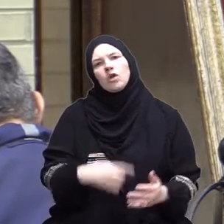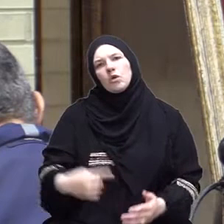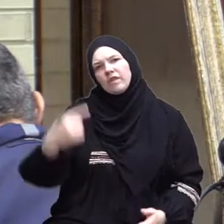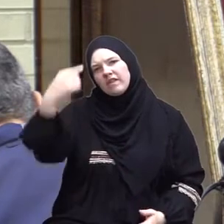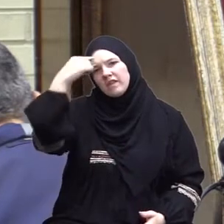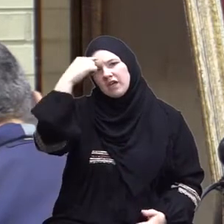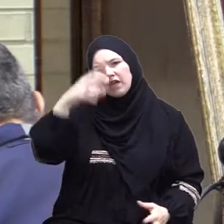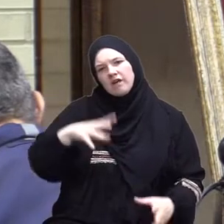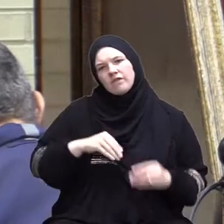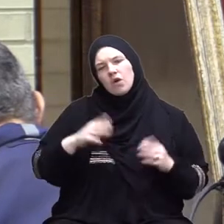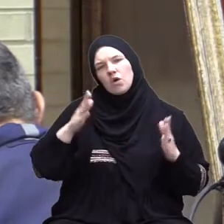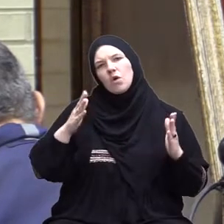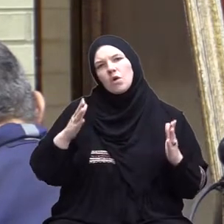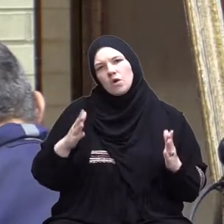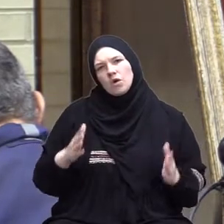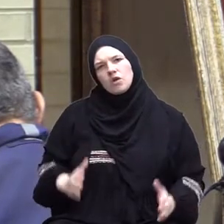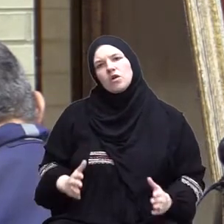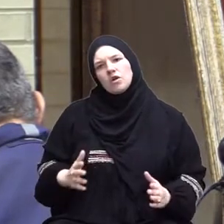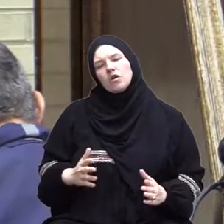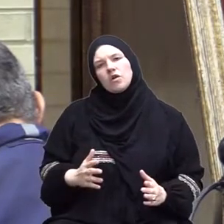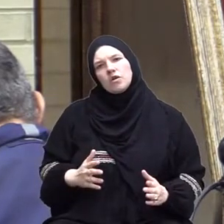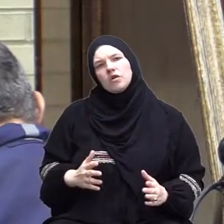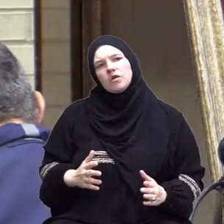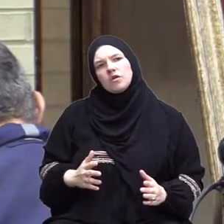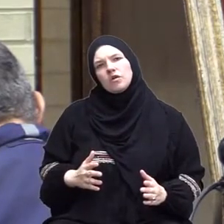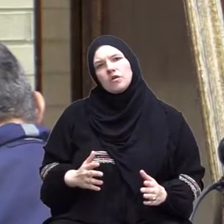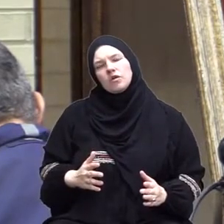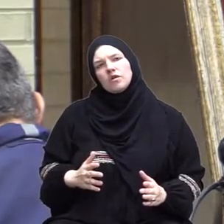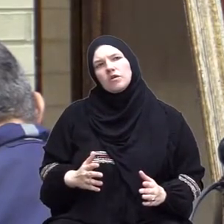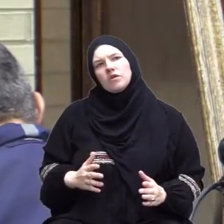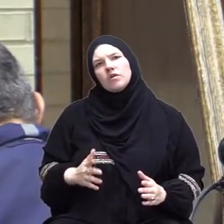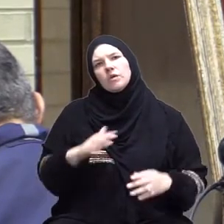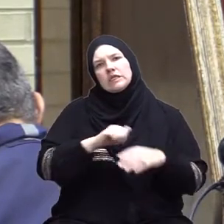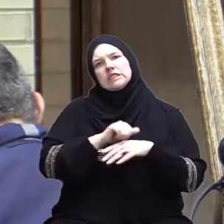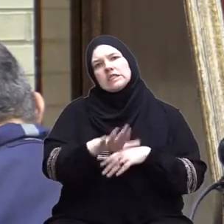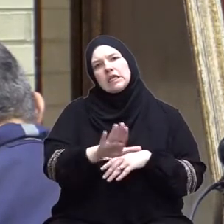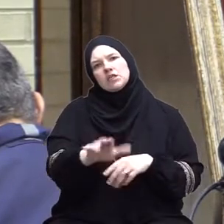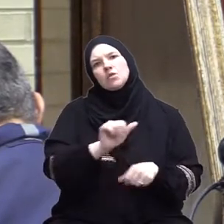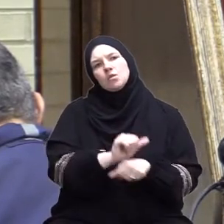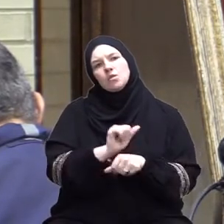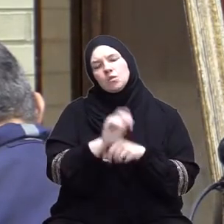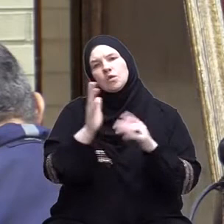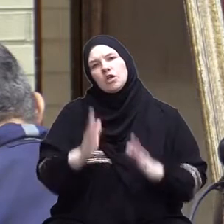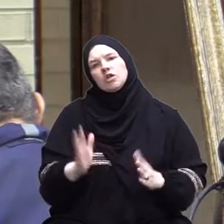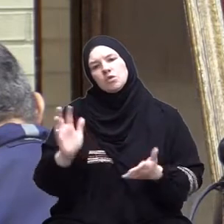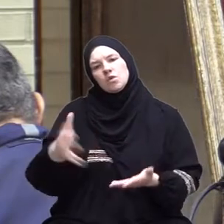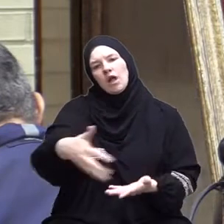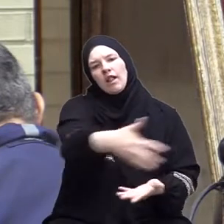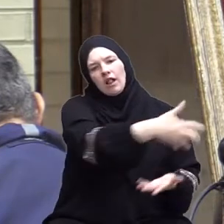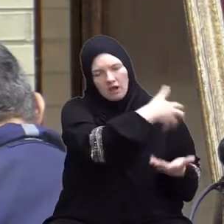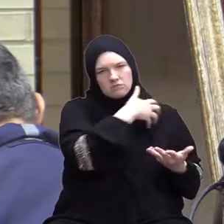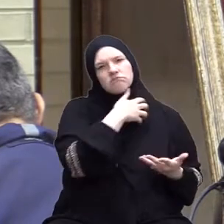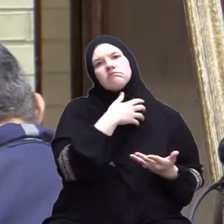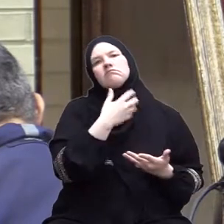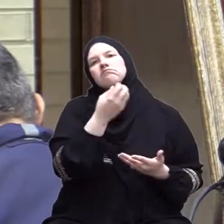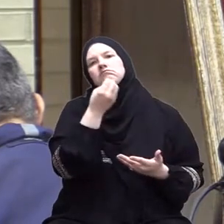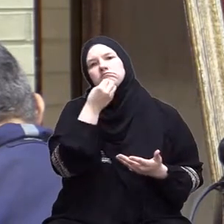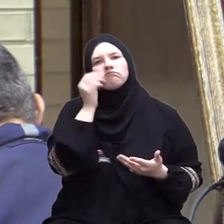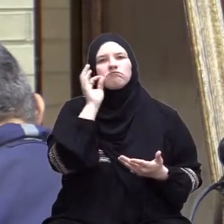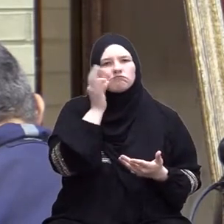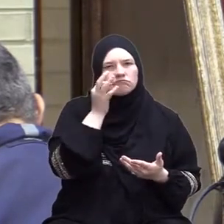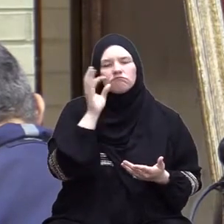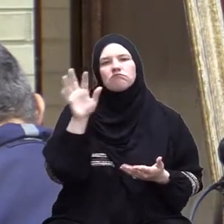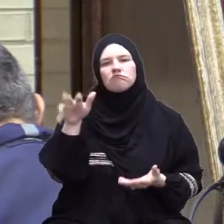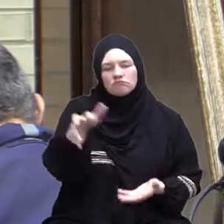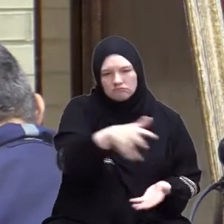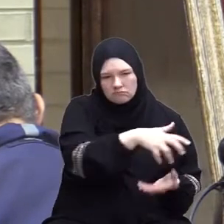owner of a vineyard when he sends his workers to collect the harvest,